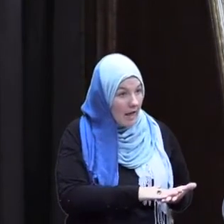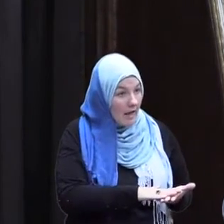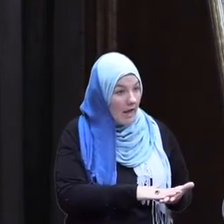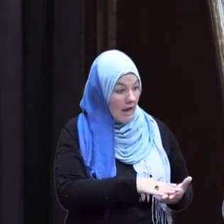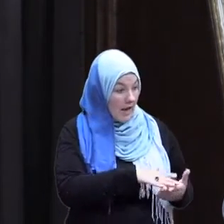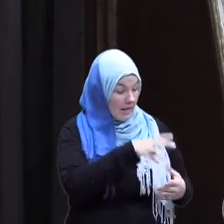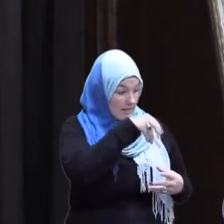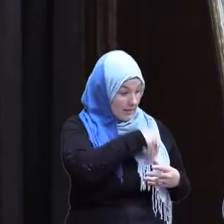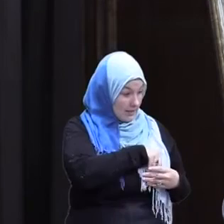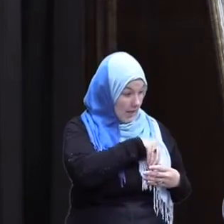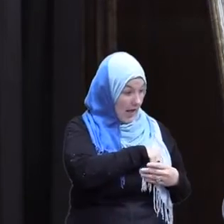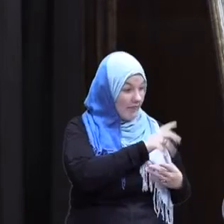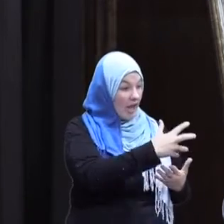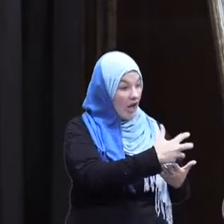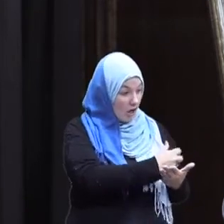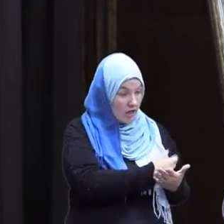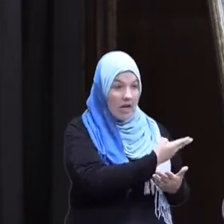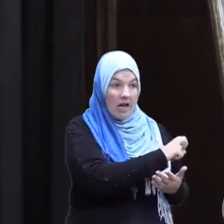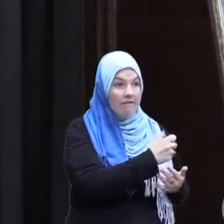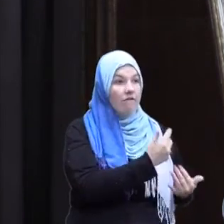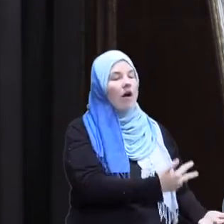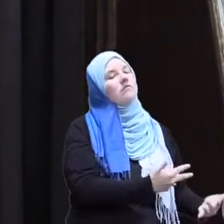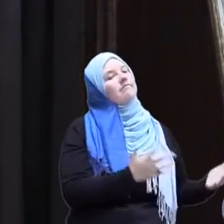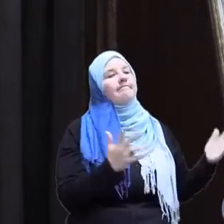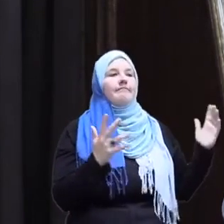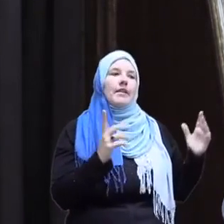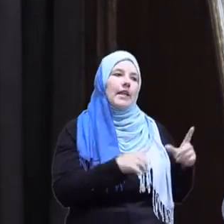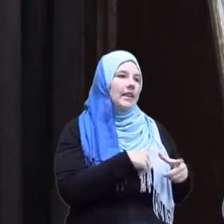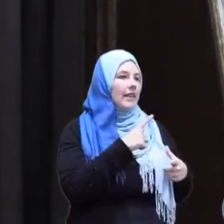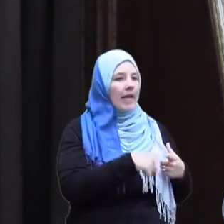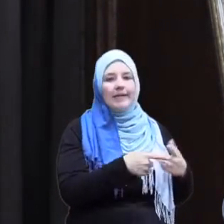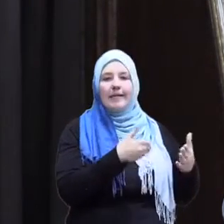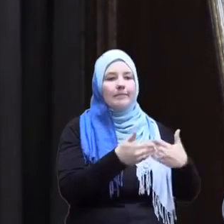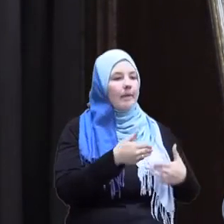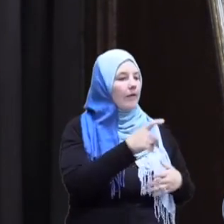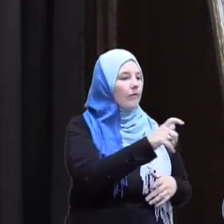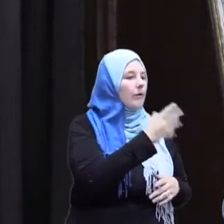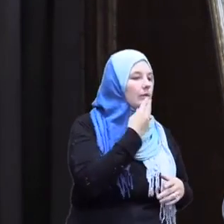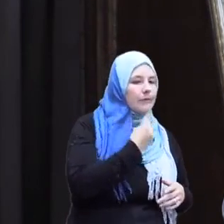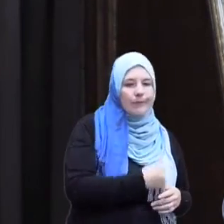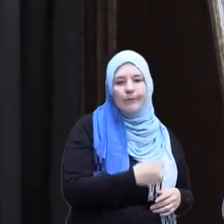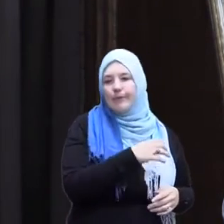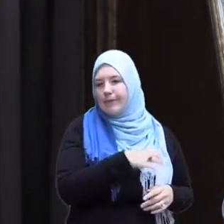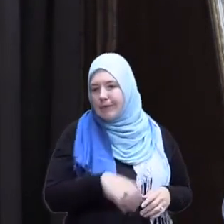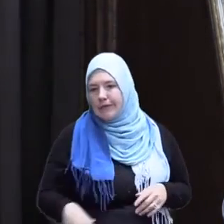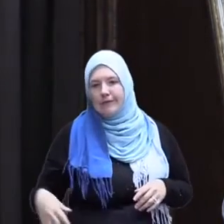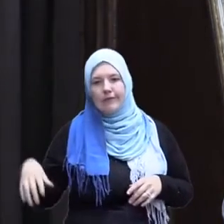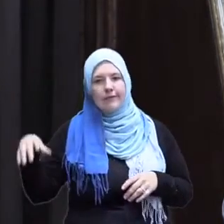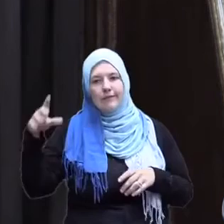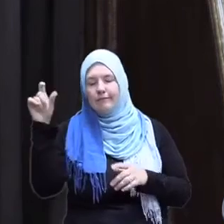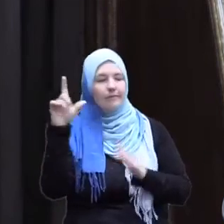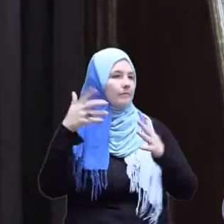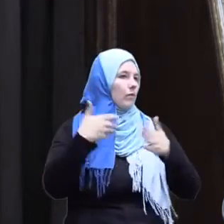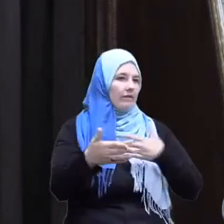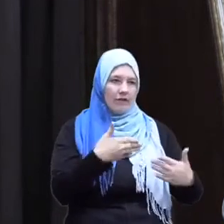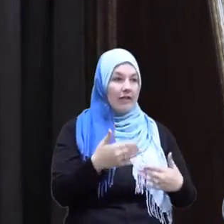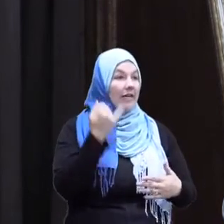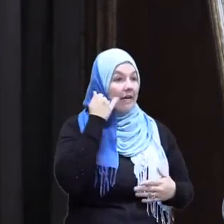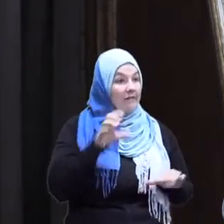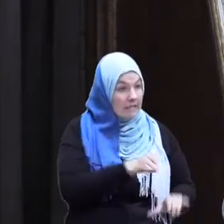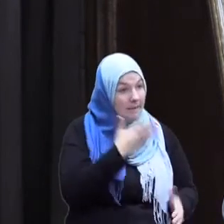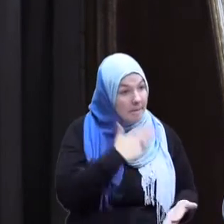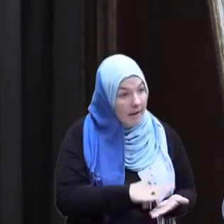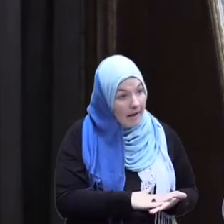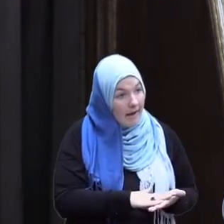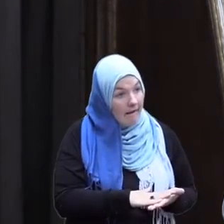them, then those are the companions of hellfire. Very clear definition.